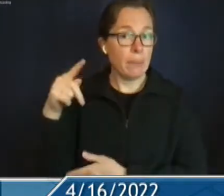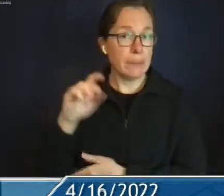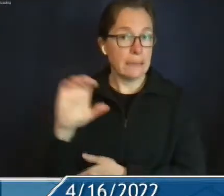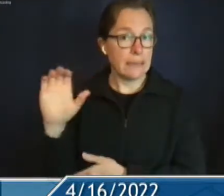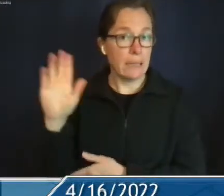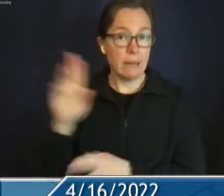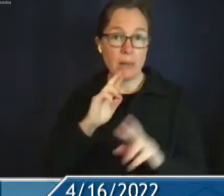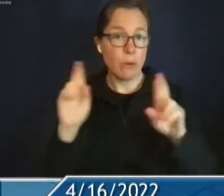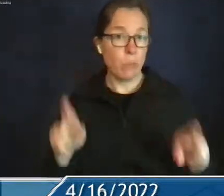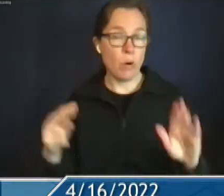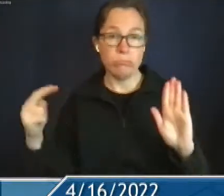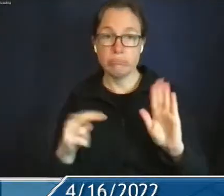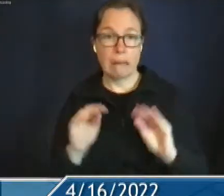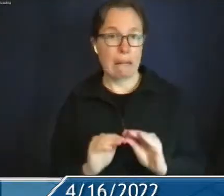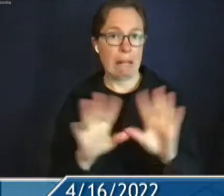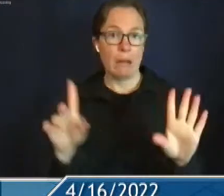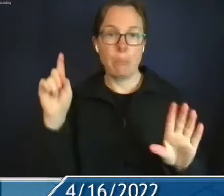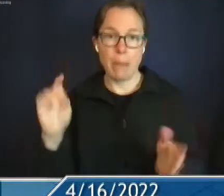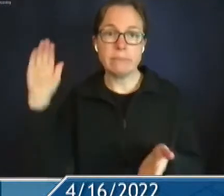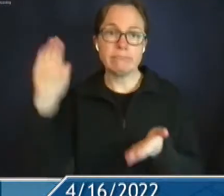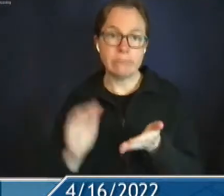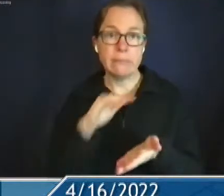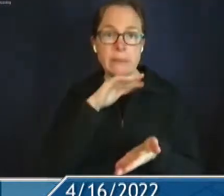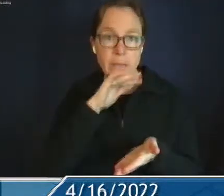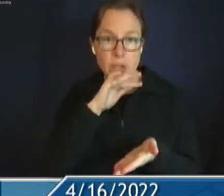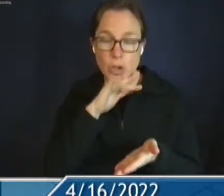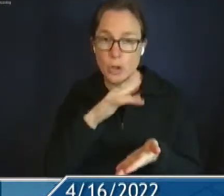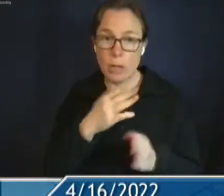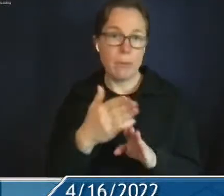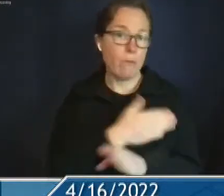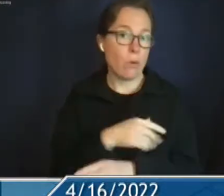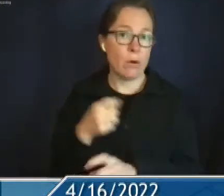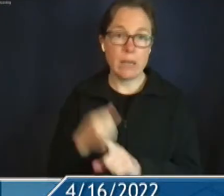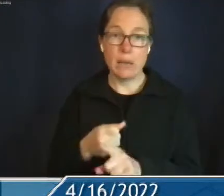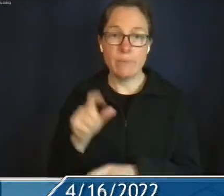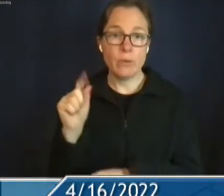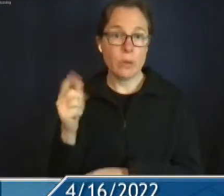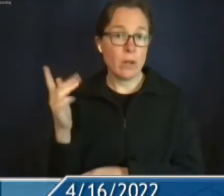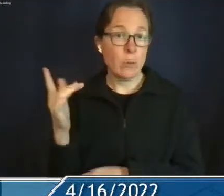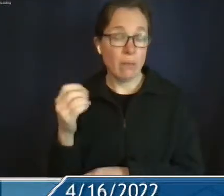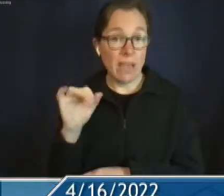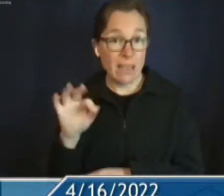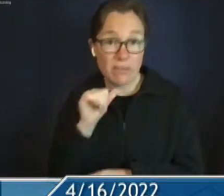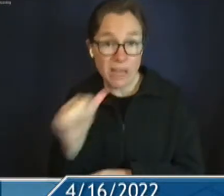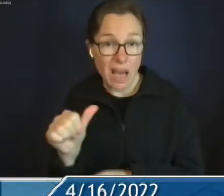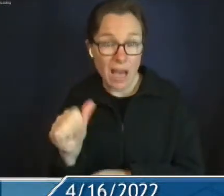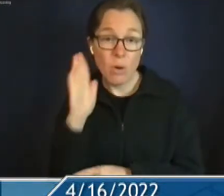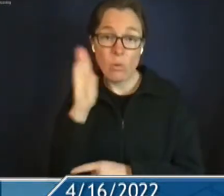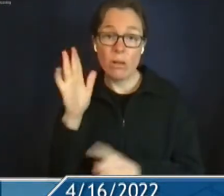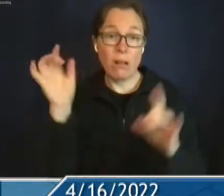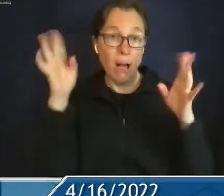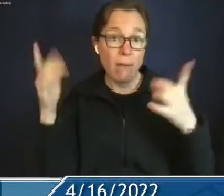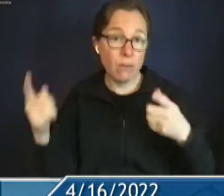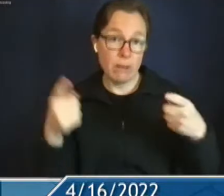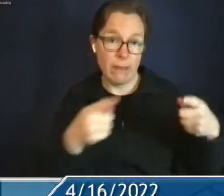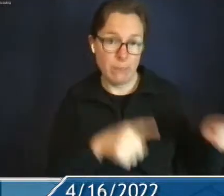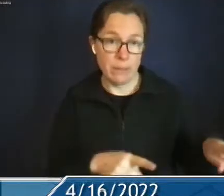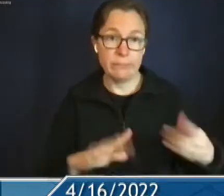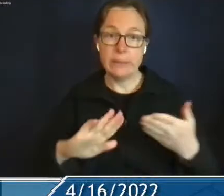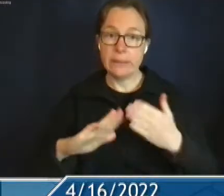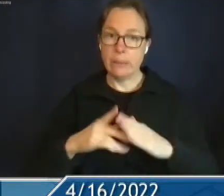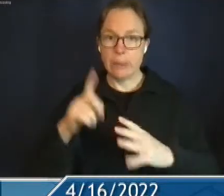clear. Emissions must decline no later than 2025, or we face unthinkable consequences. The city needs to come